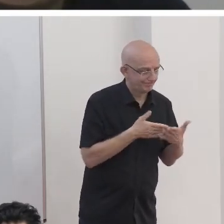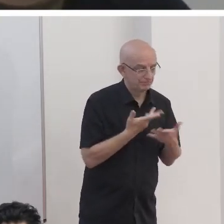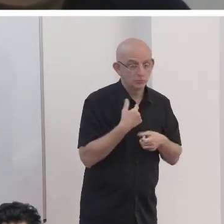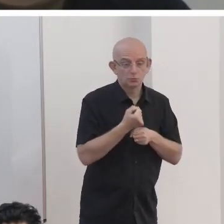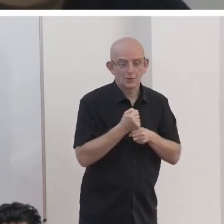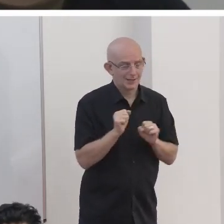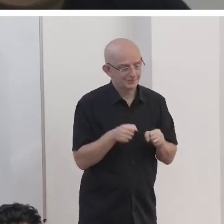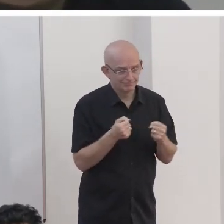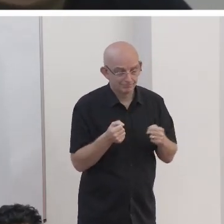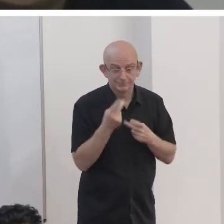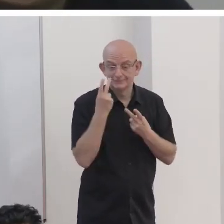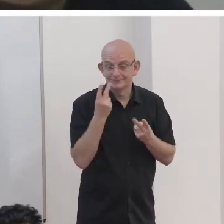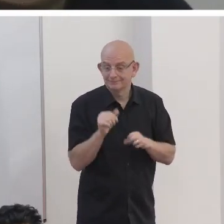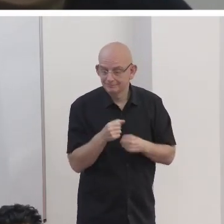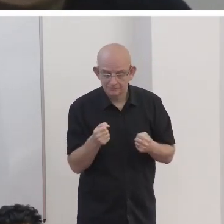disability?